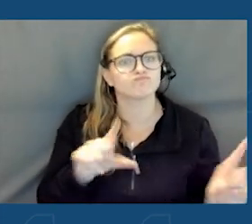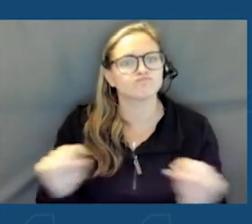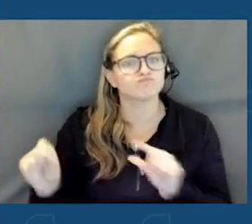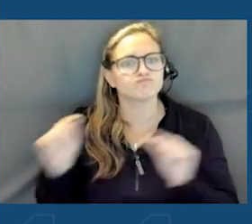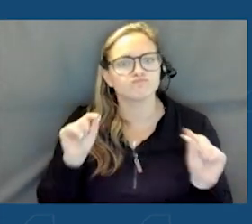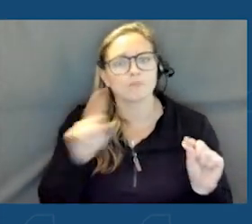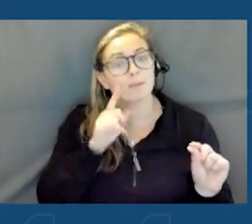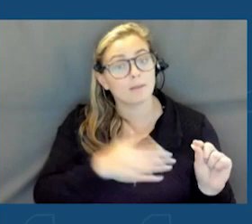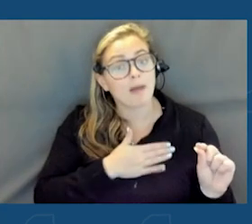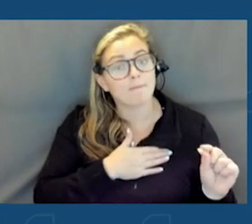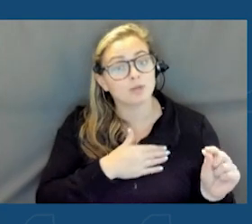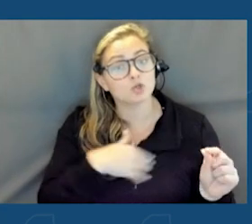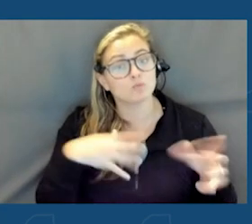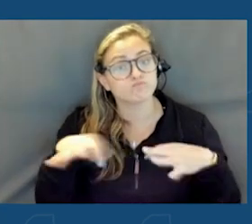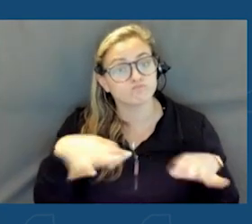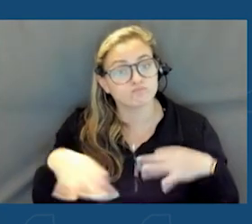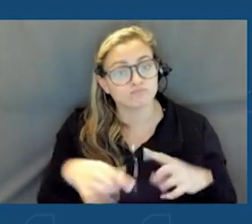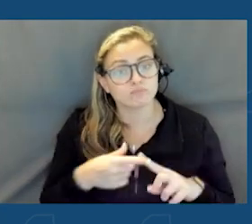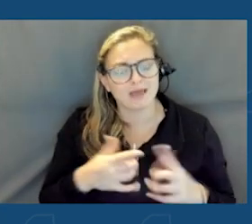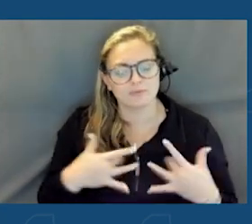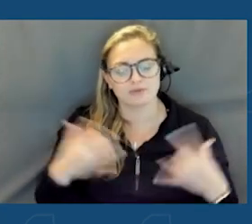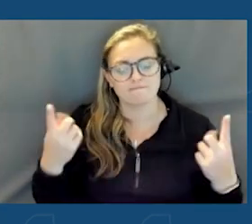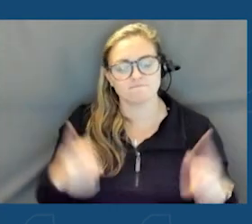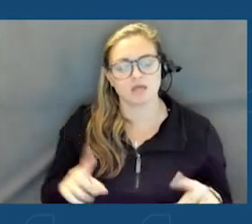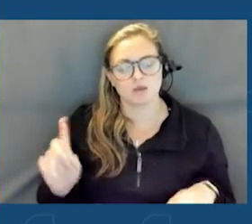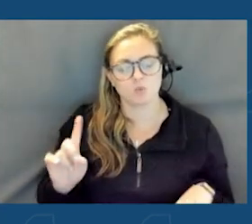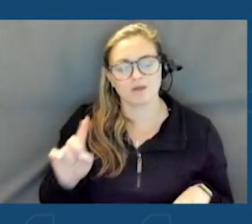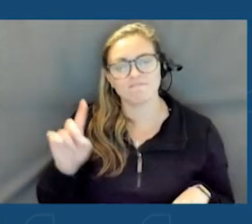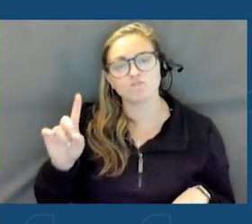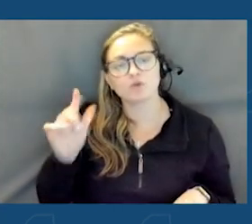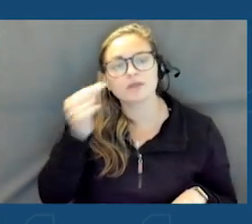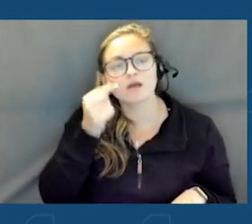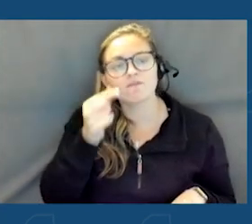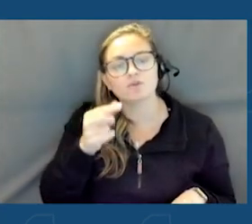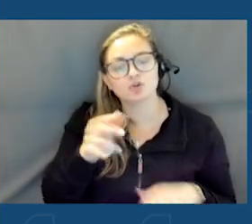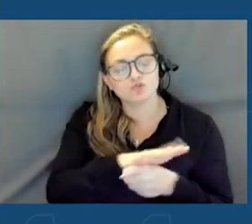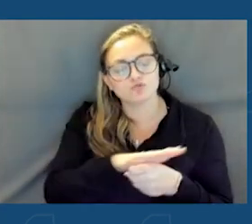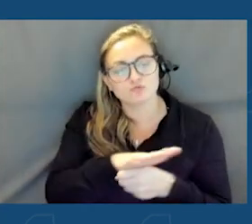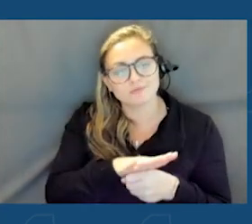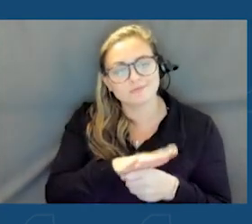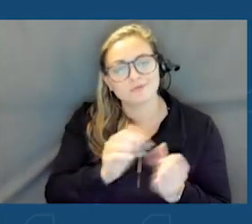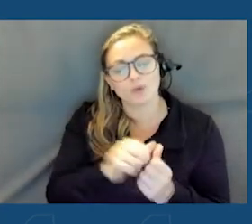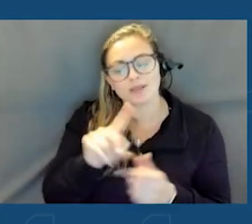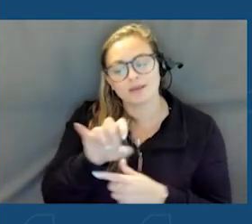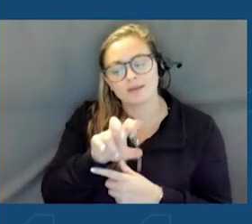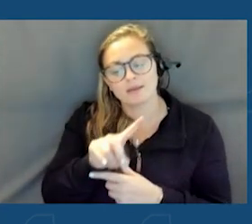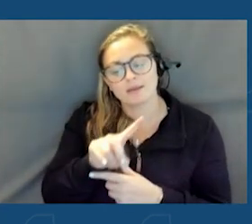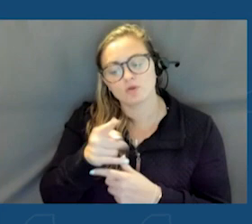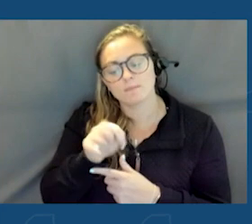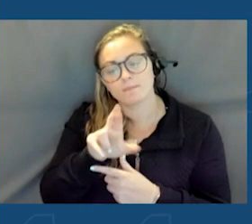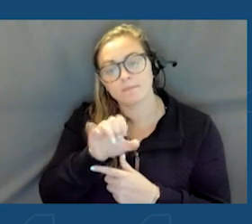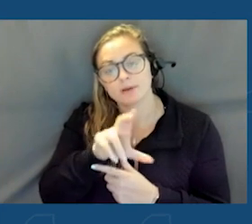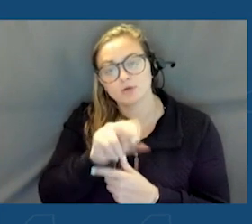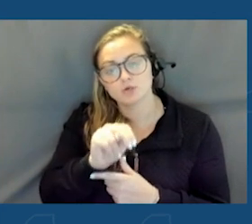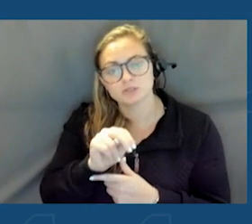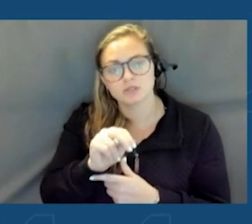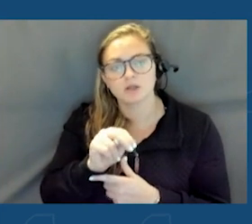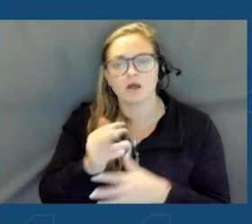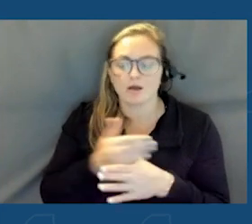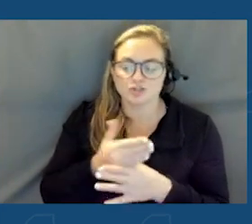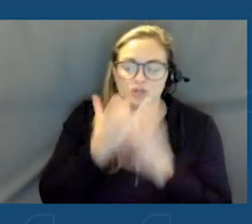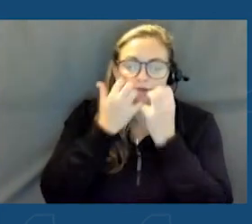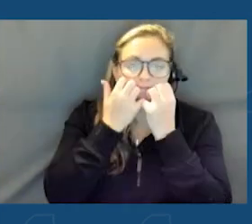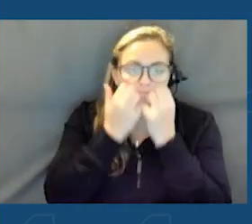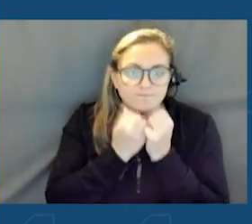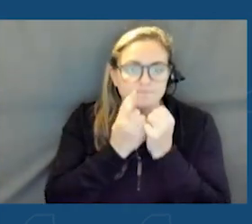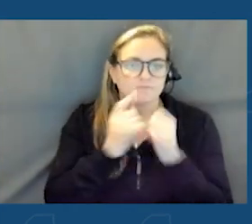that. I literally was at an event at the governor's residence with David Patterson. We talked about our shared passion for this